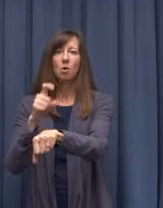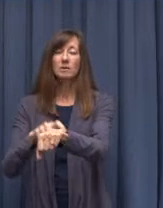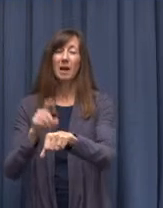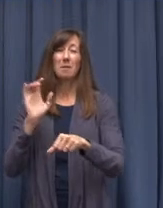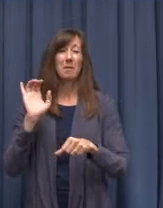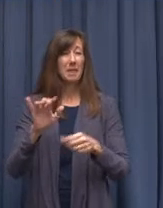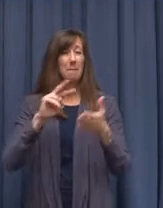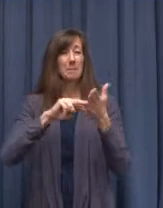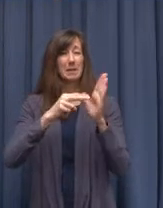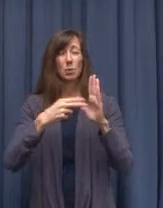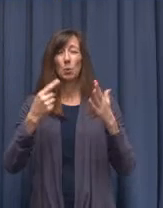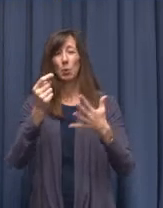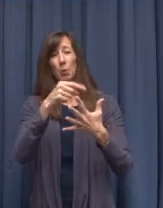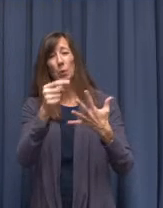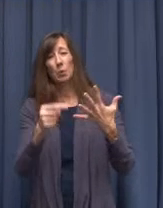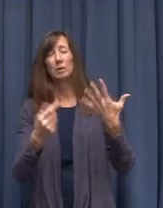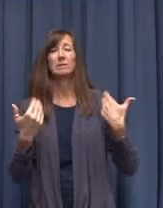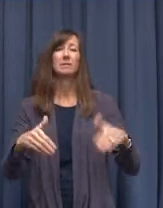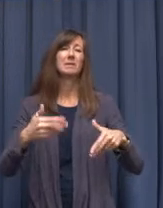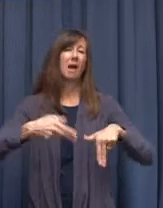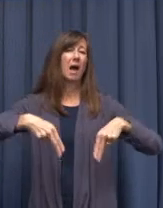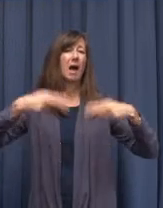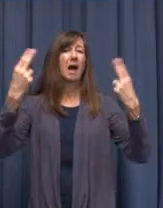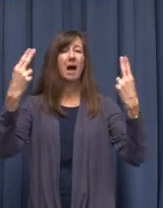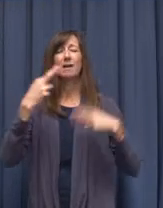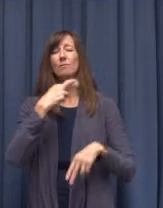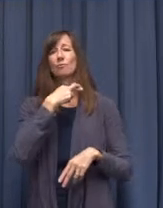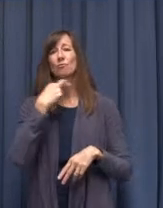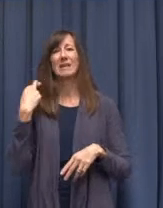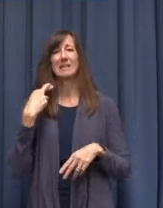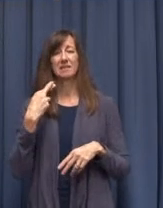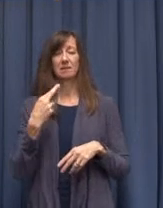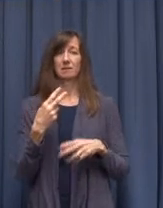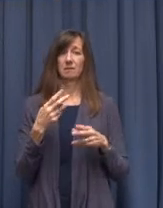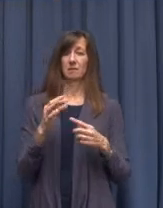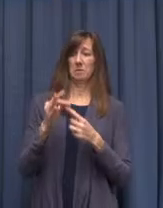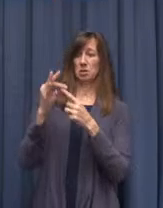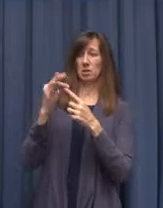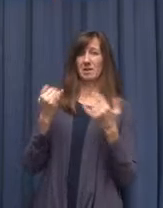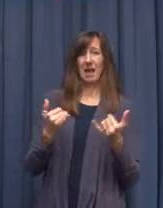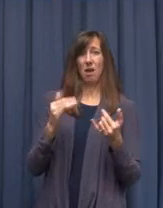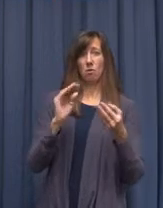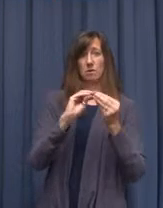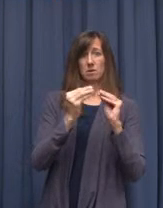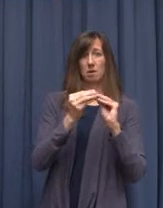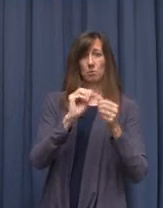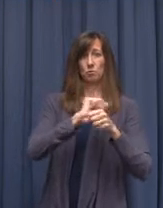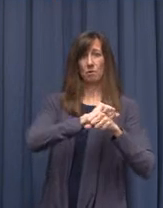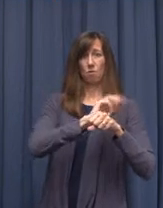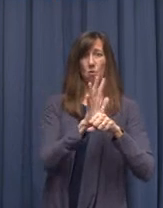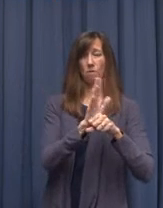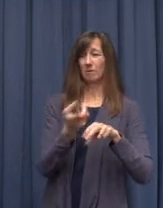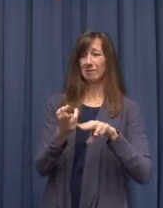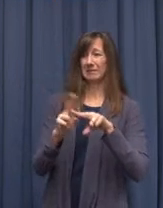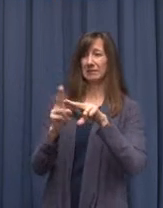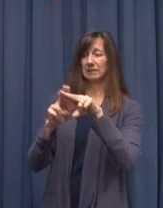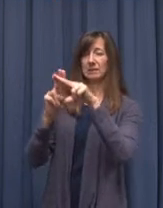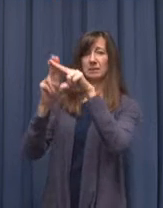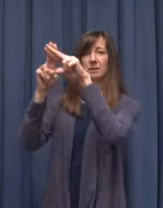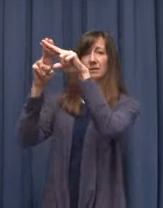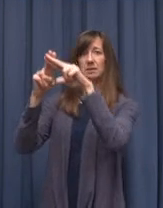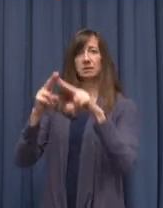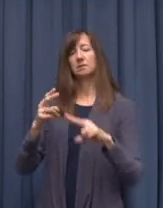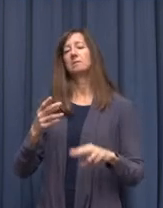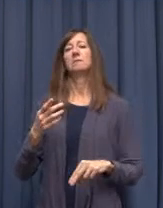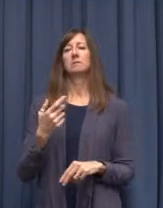numbers go up. And I think that with that information and with that knowledge,